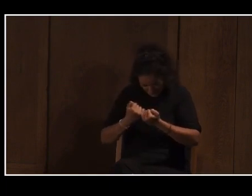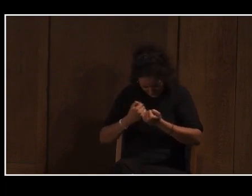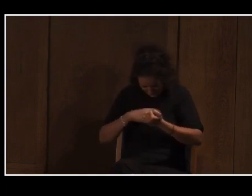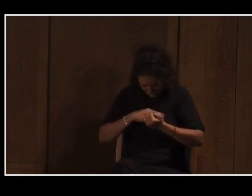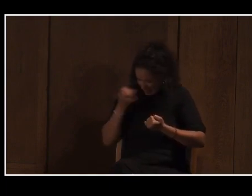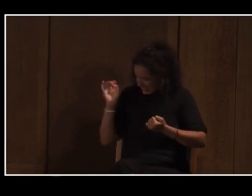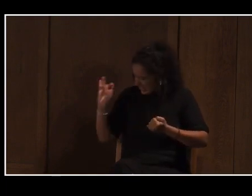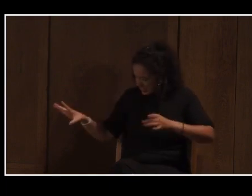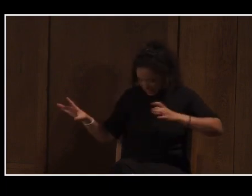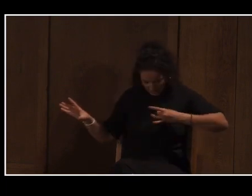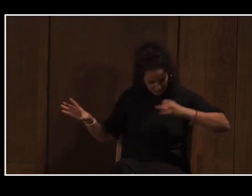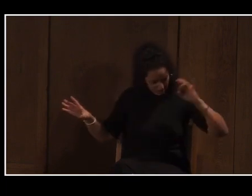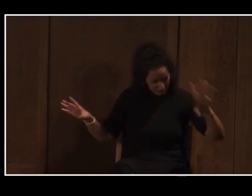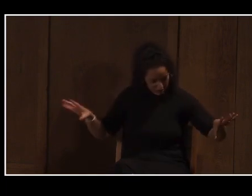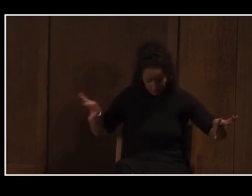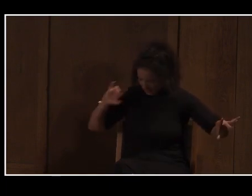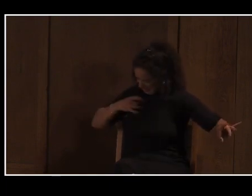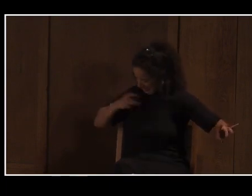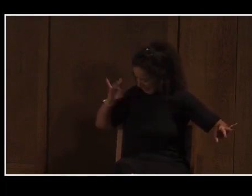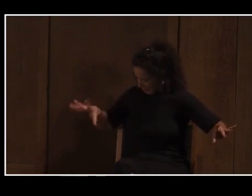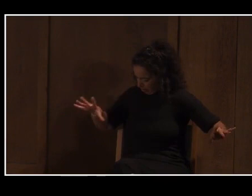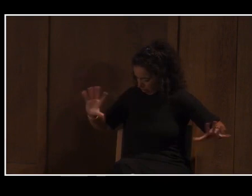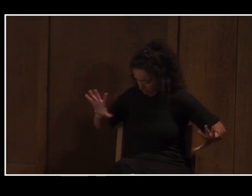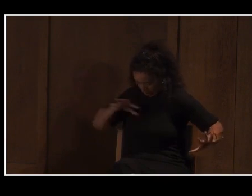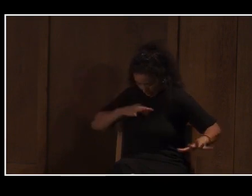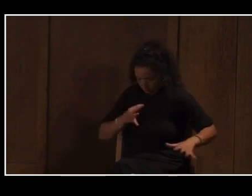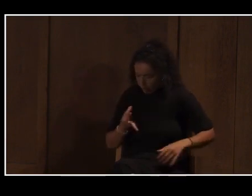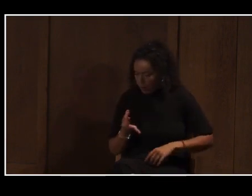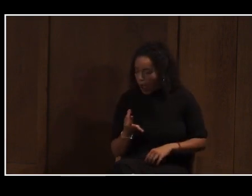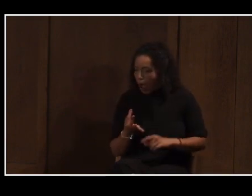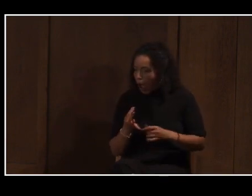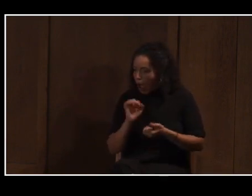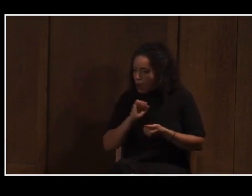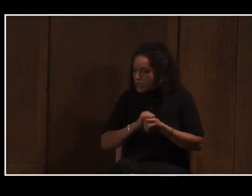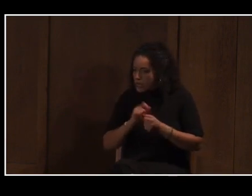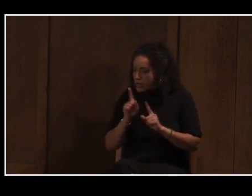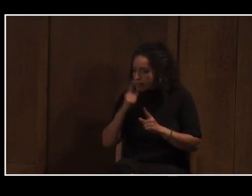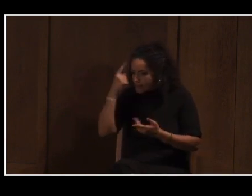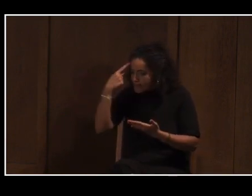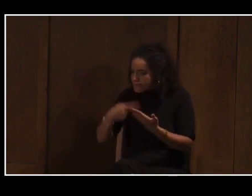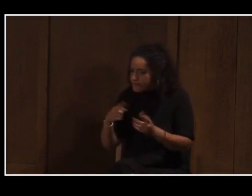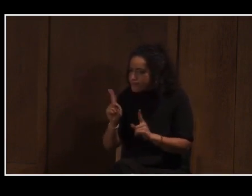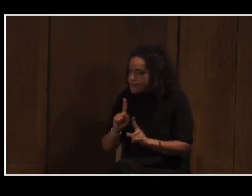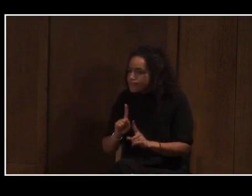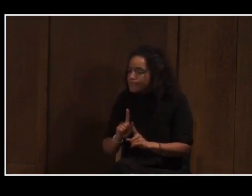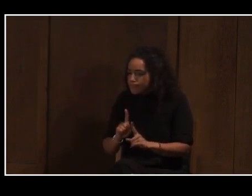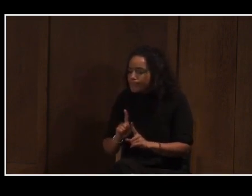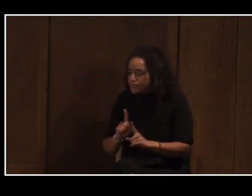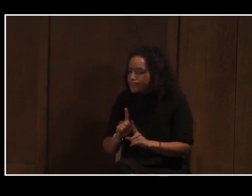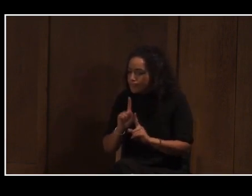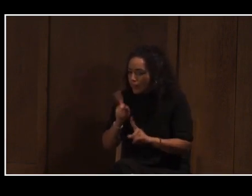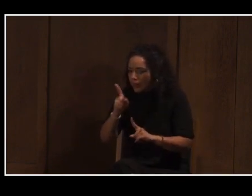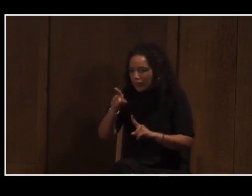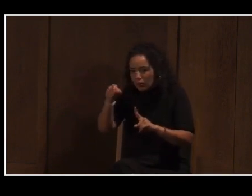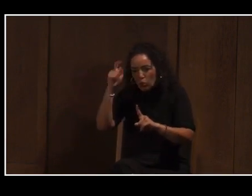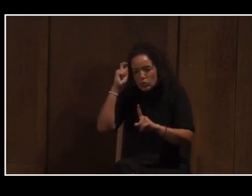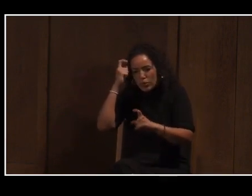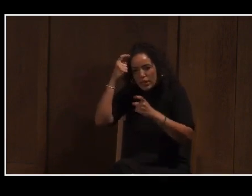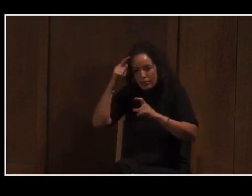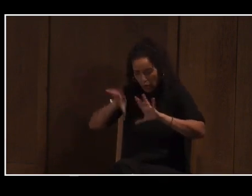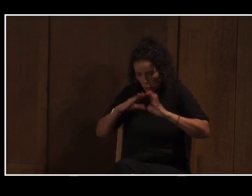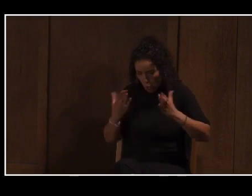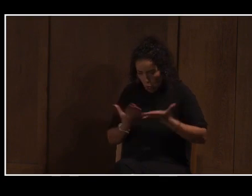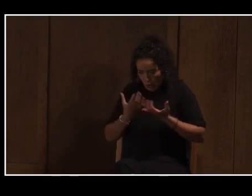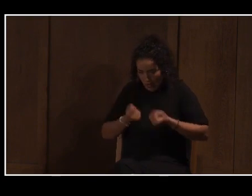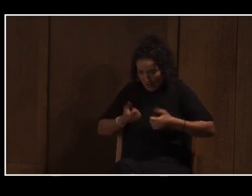what you stay true to, and at the same time know that there's worlds beyond you and selves beyond who you are at right now that are worth